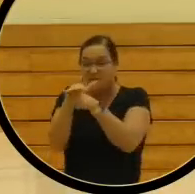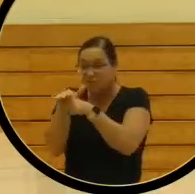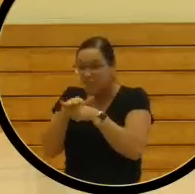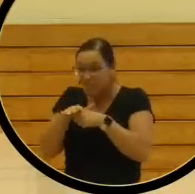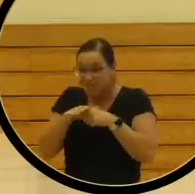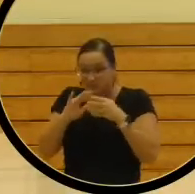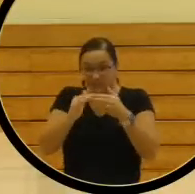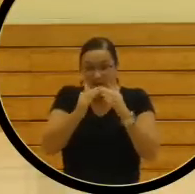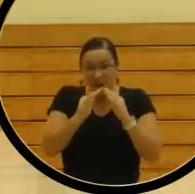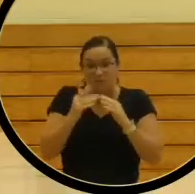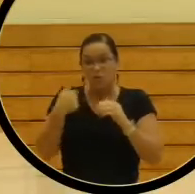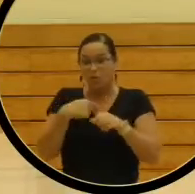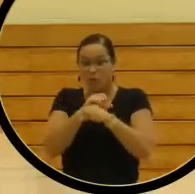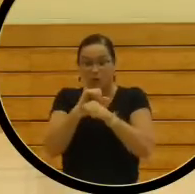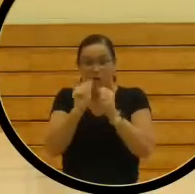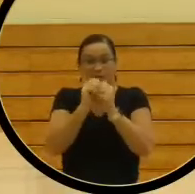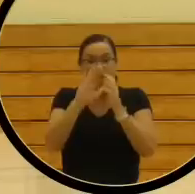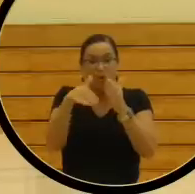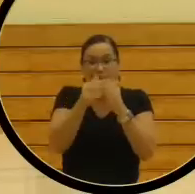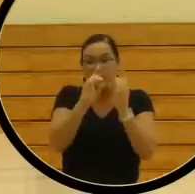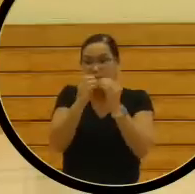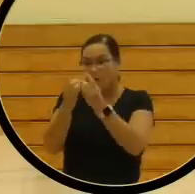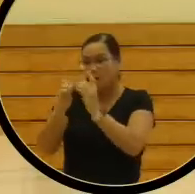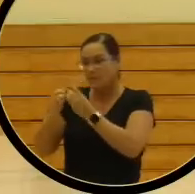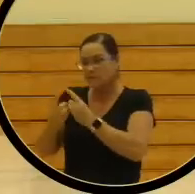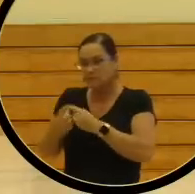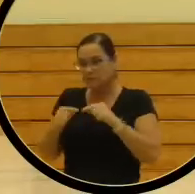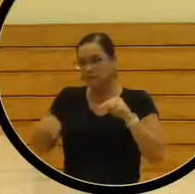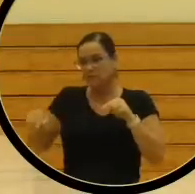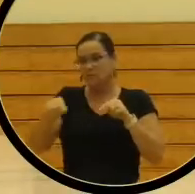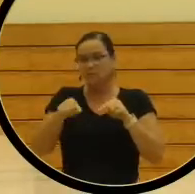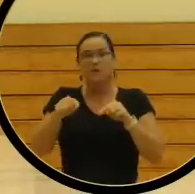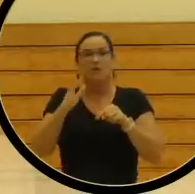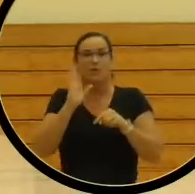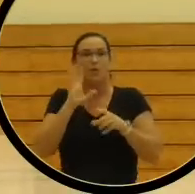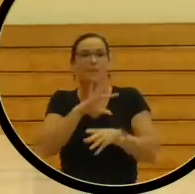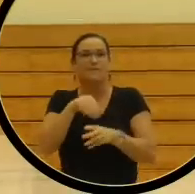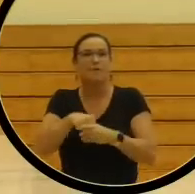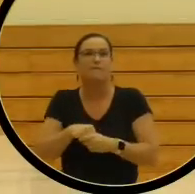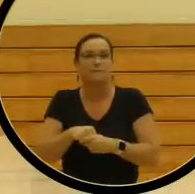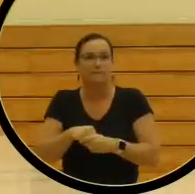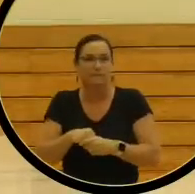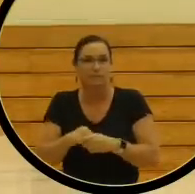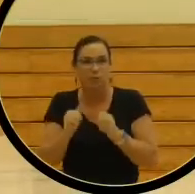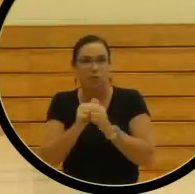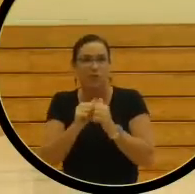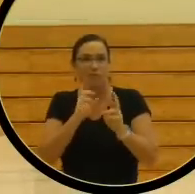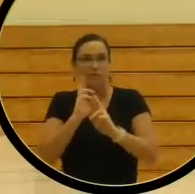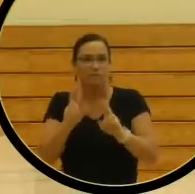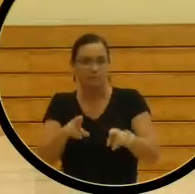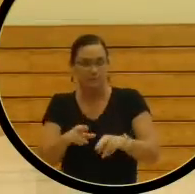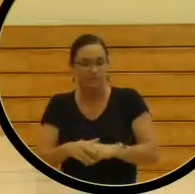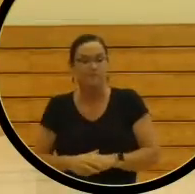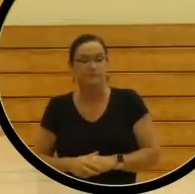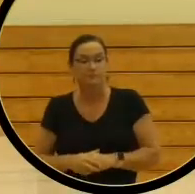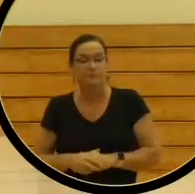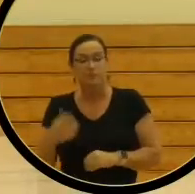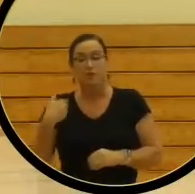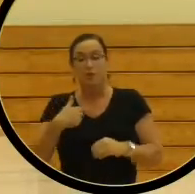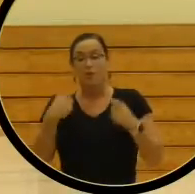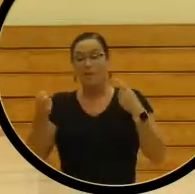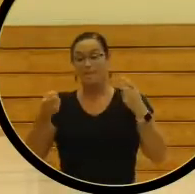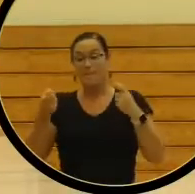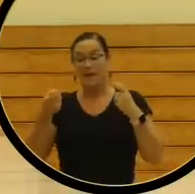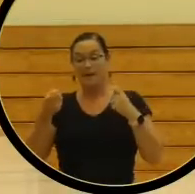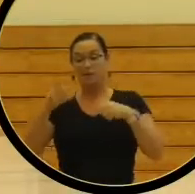we work with the different departments that would get involved. So we manage the alert